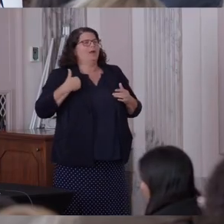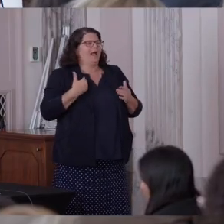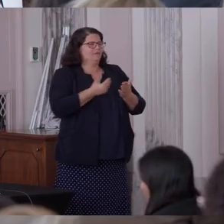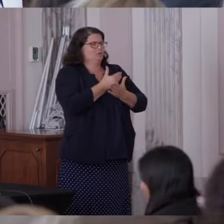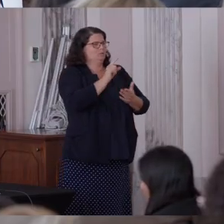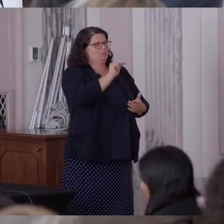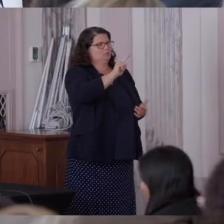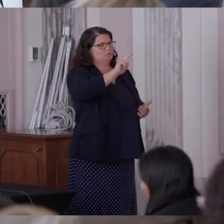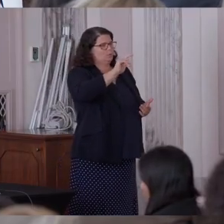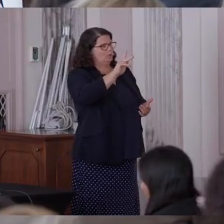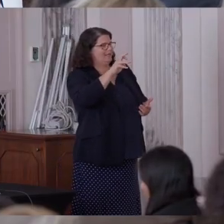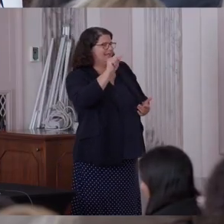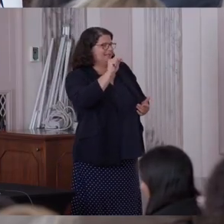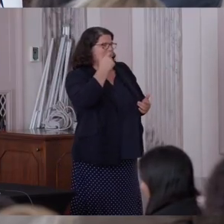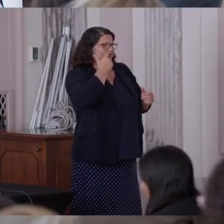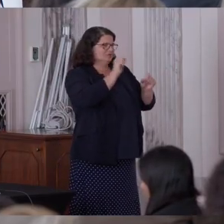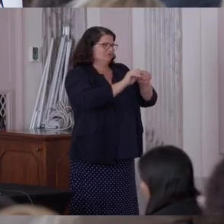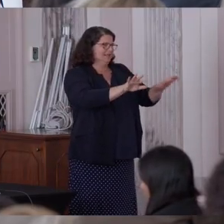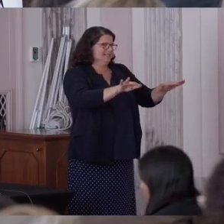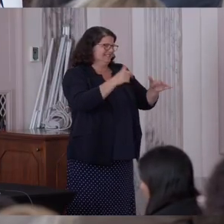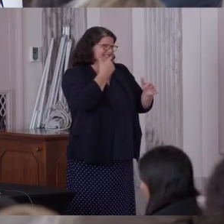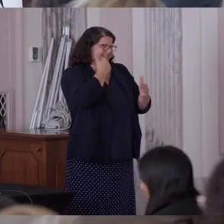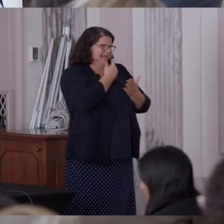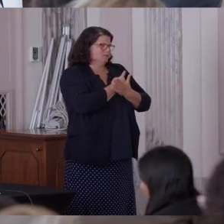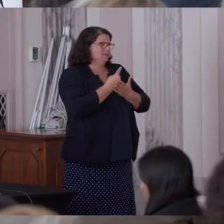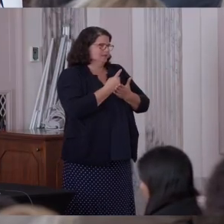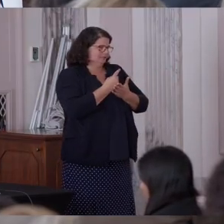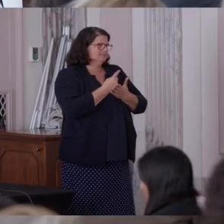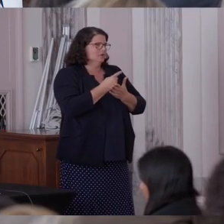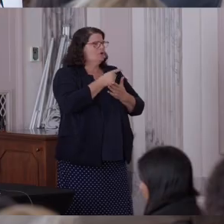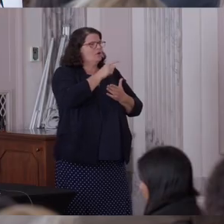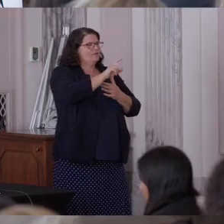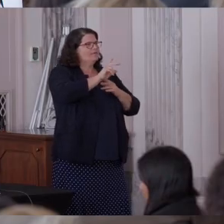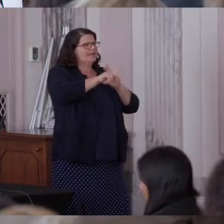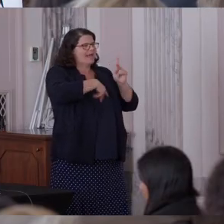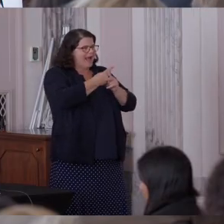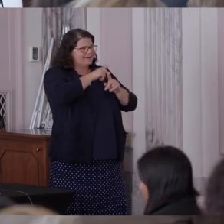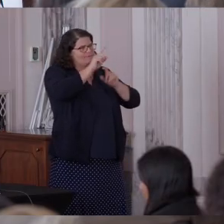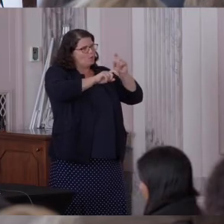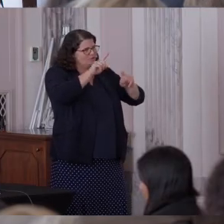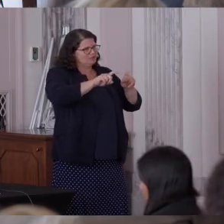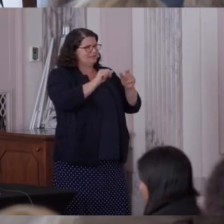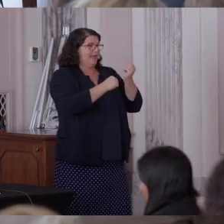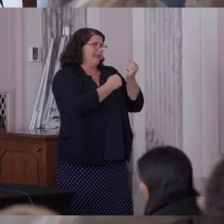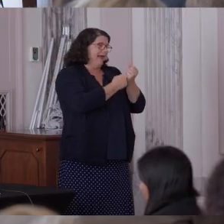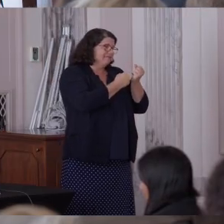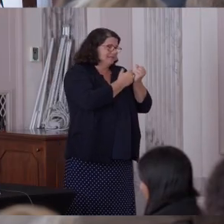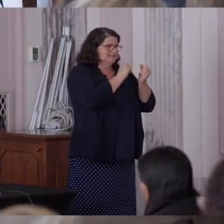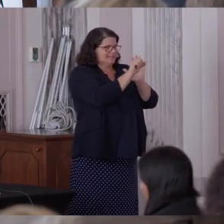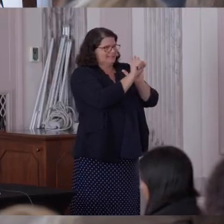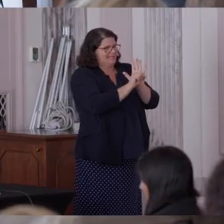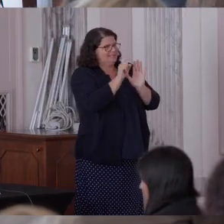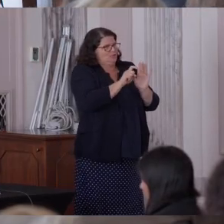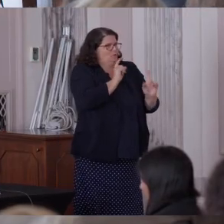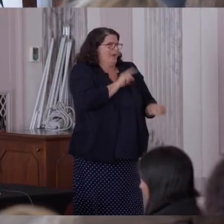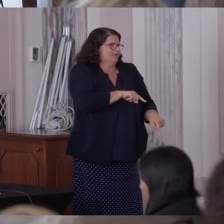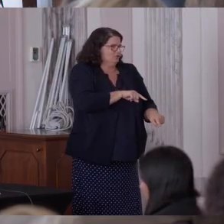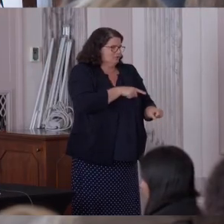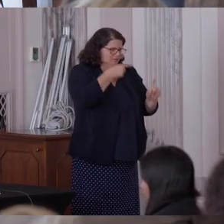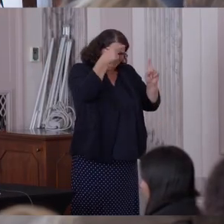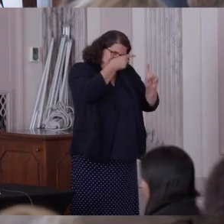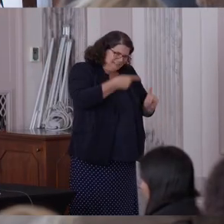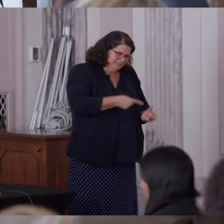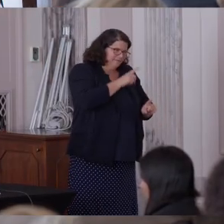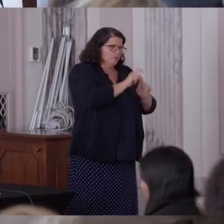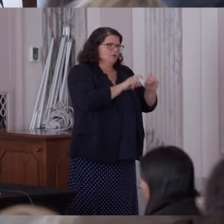in the last week in regard to these are all the questions advocates in states need to answer. Very specific questions in order for people to be